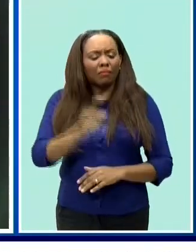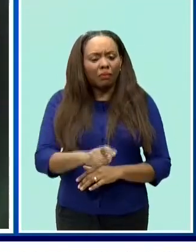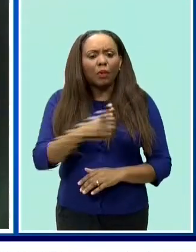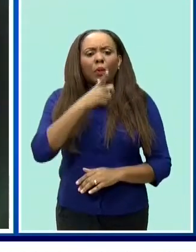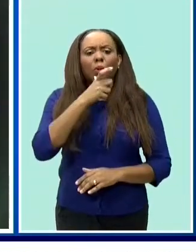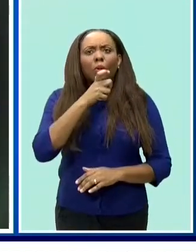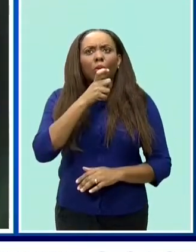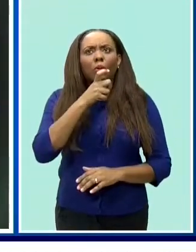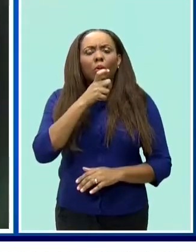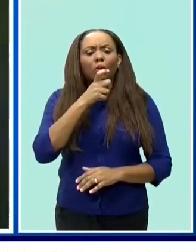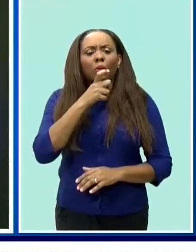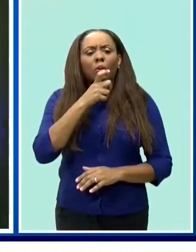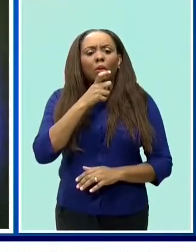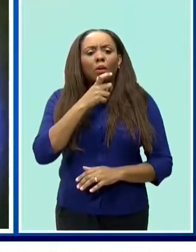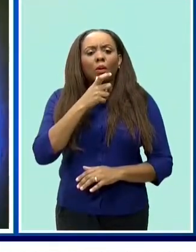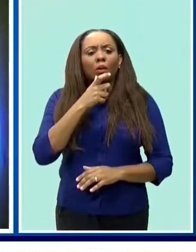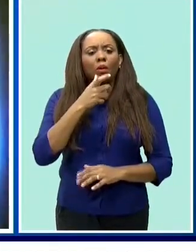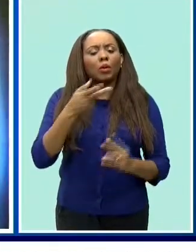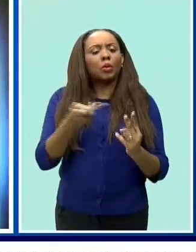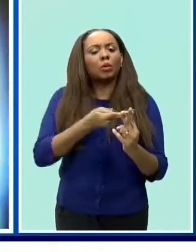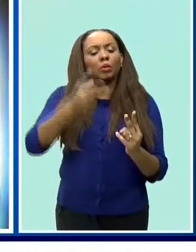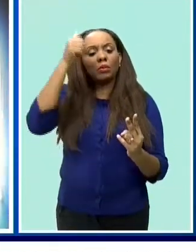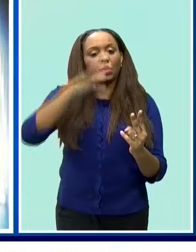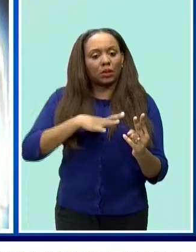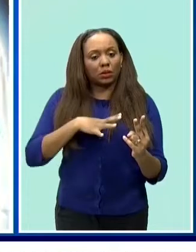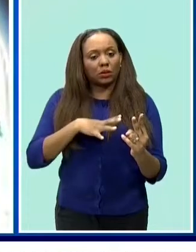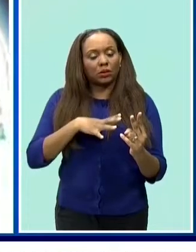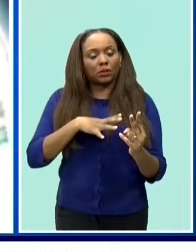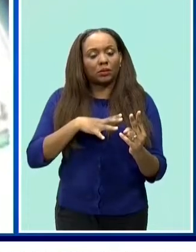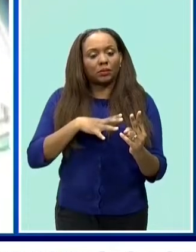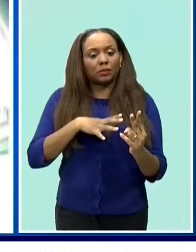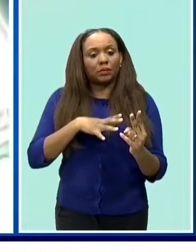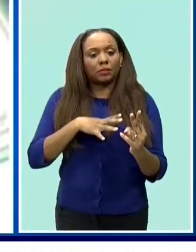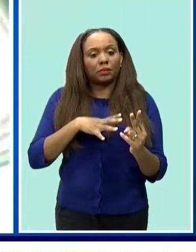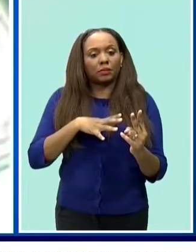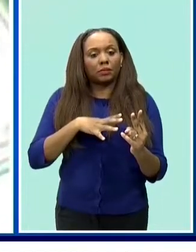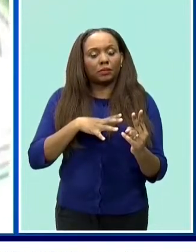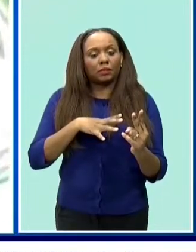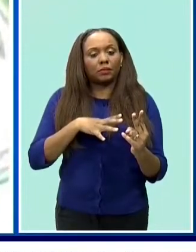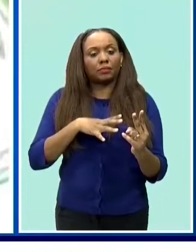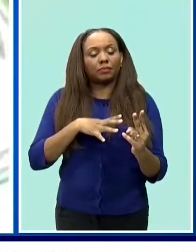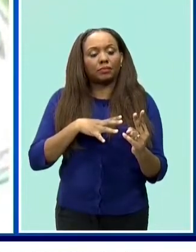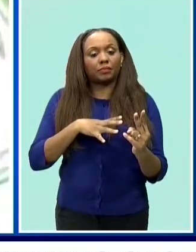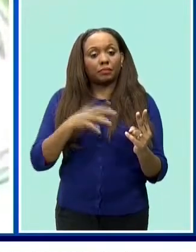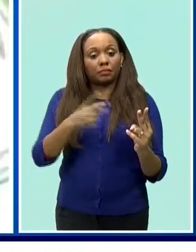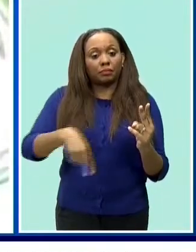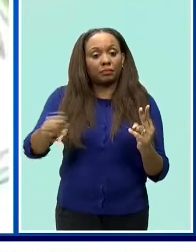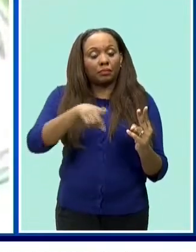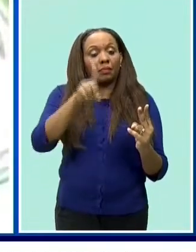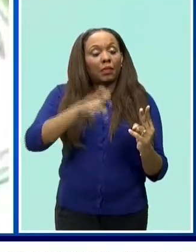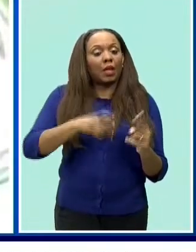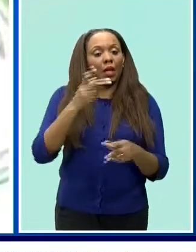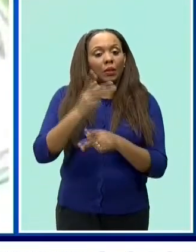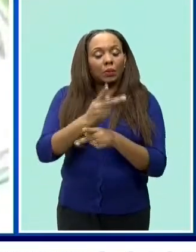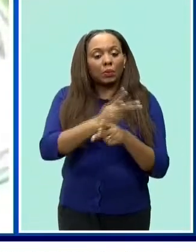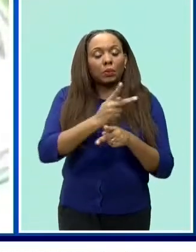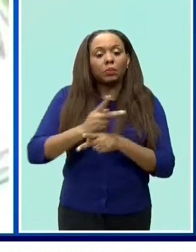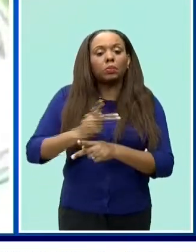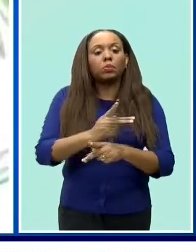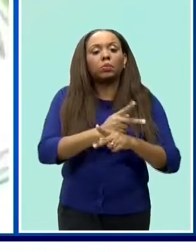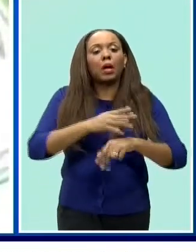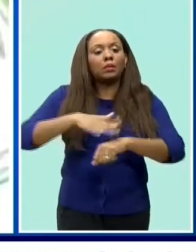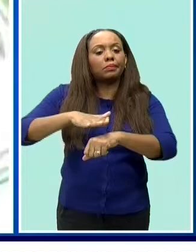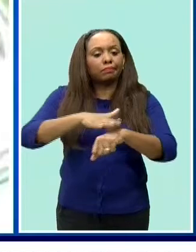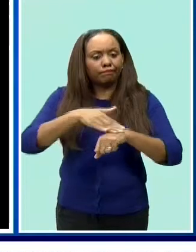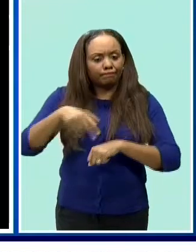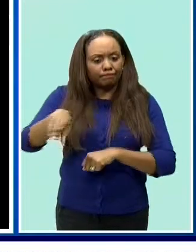identifying and locating the 2 men captured in these images. The public that is asked to be on the lookout for them,